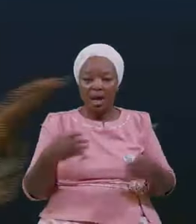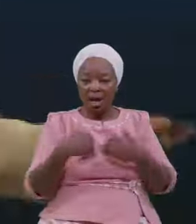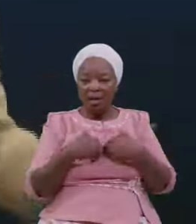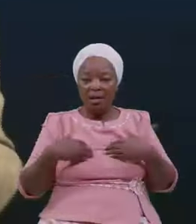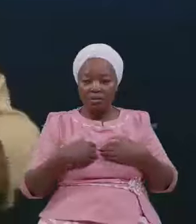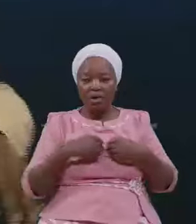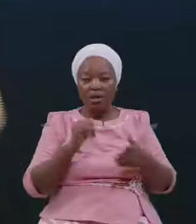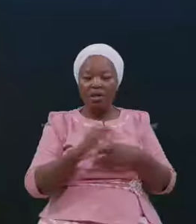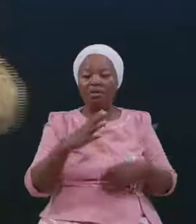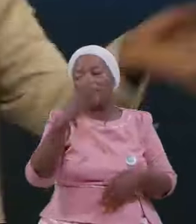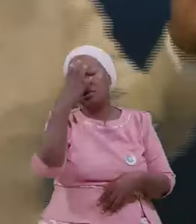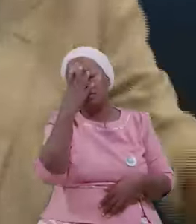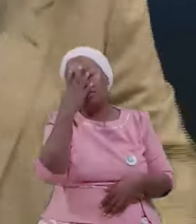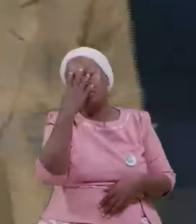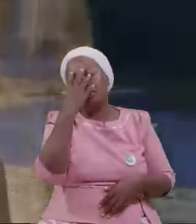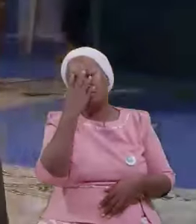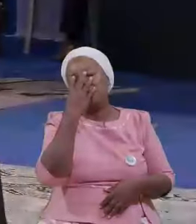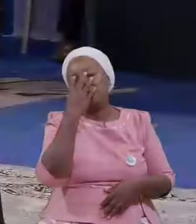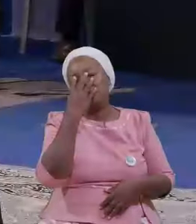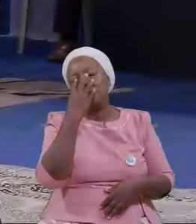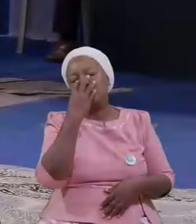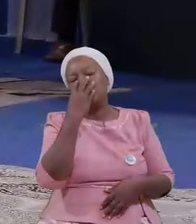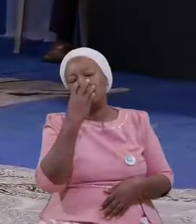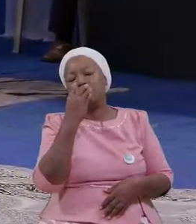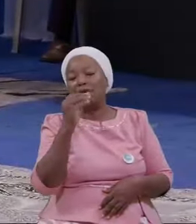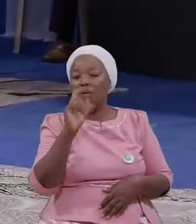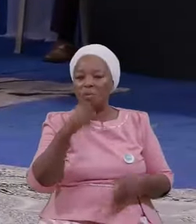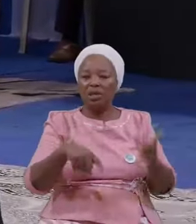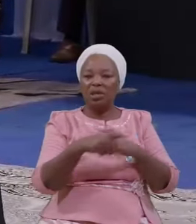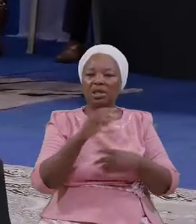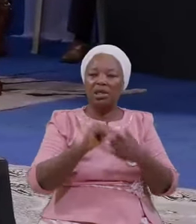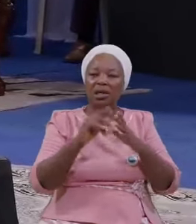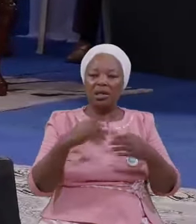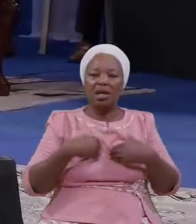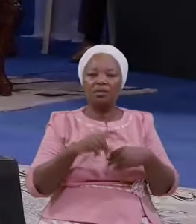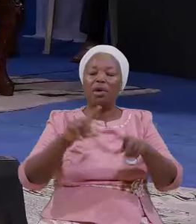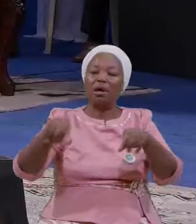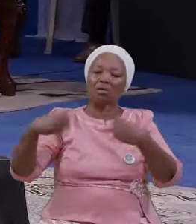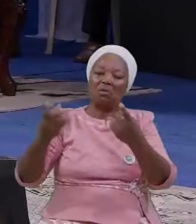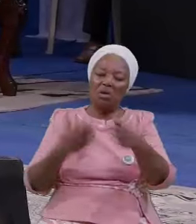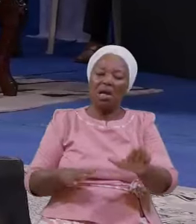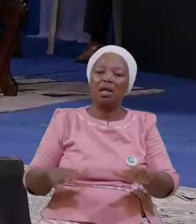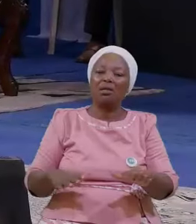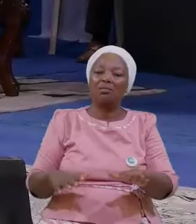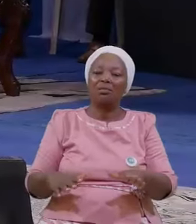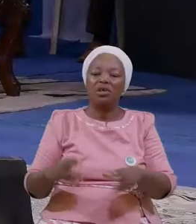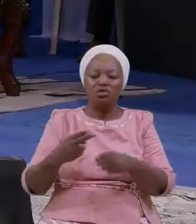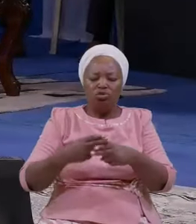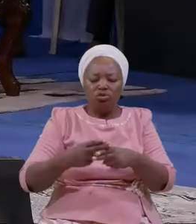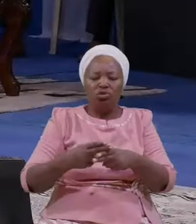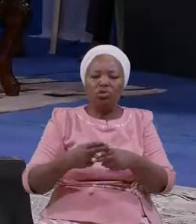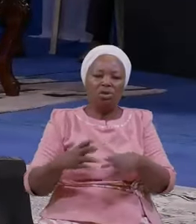and then eventually one day it's gone. Short. Short in life. Earthly